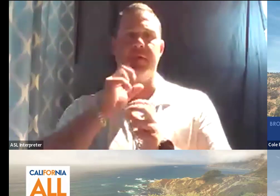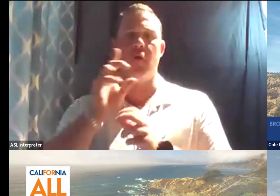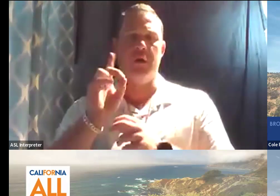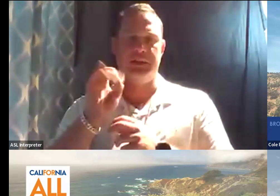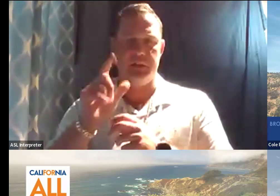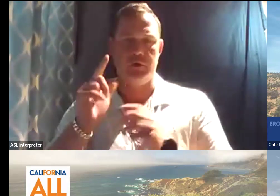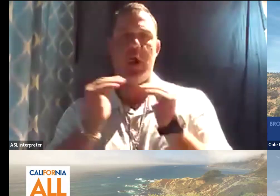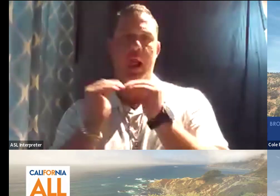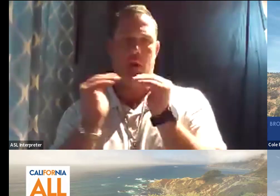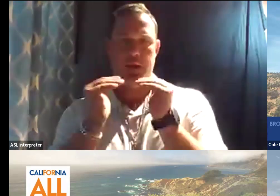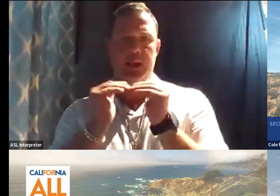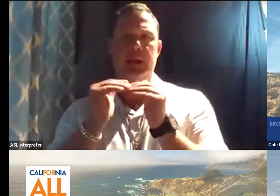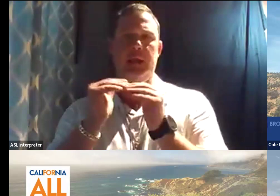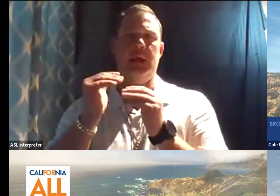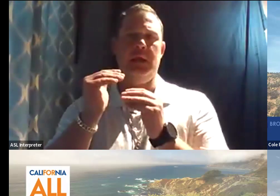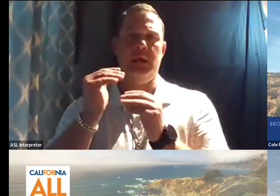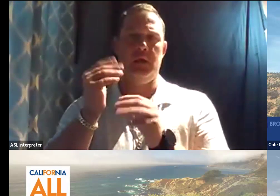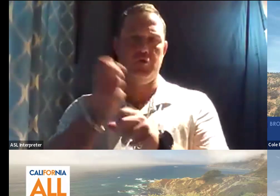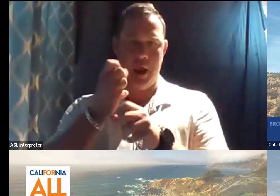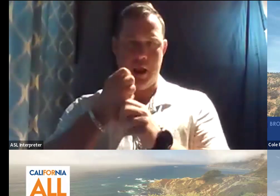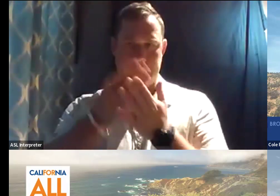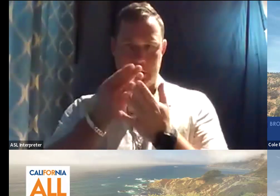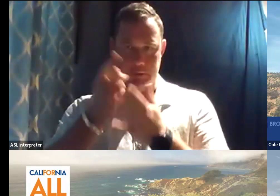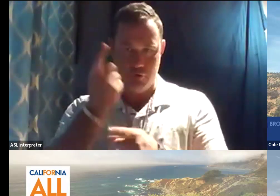capacity grant program funding. Is that correct?